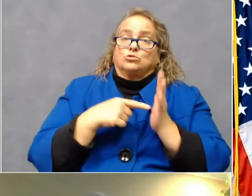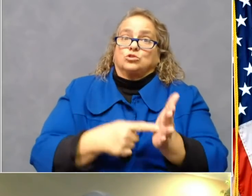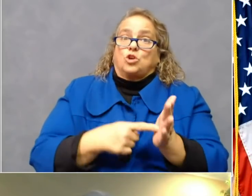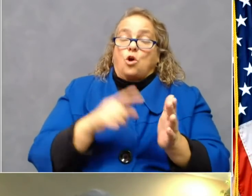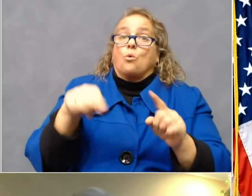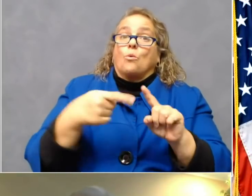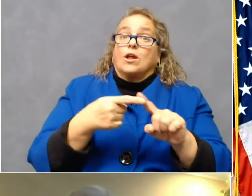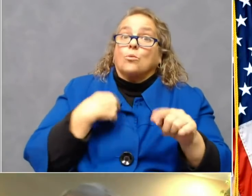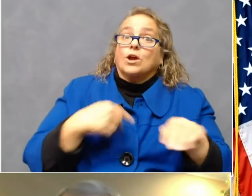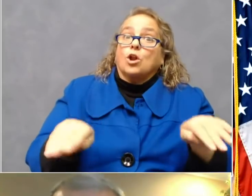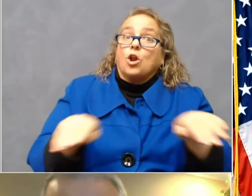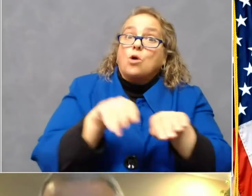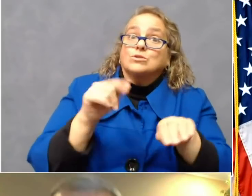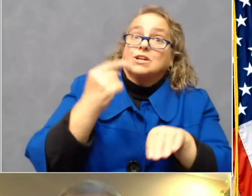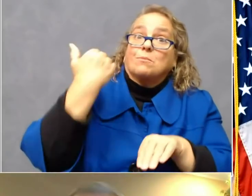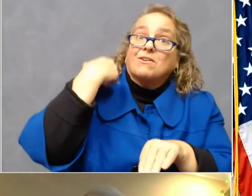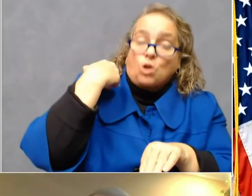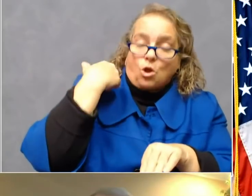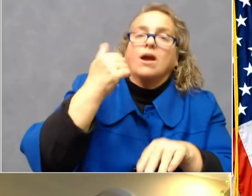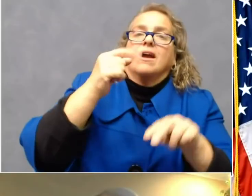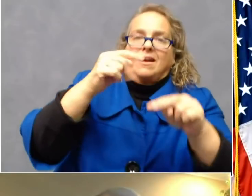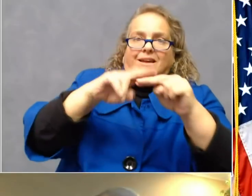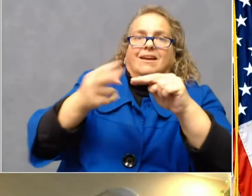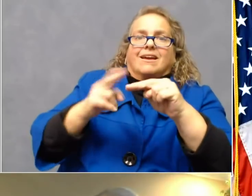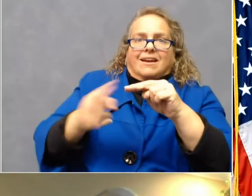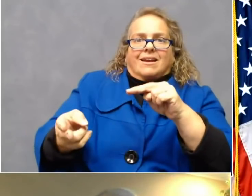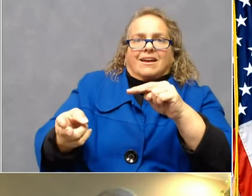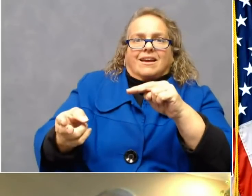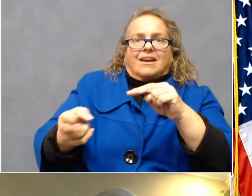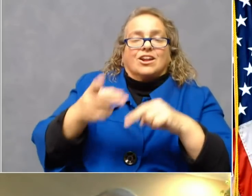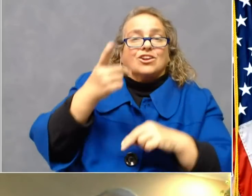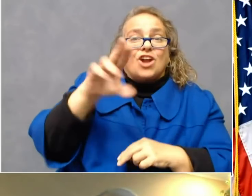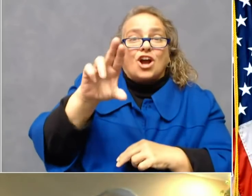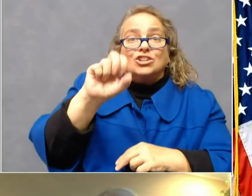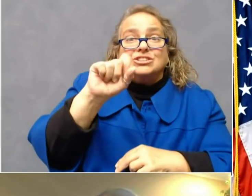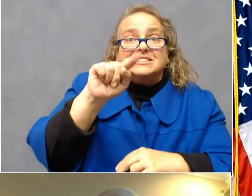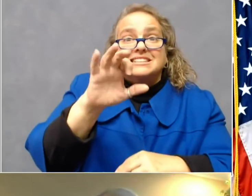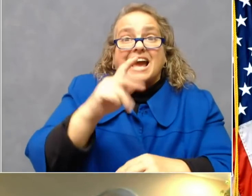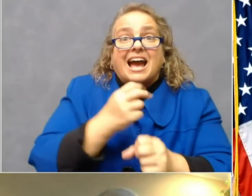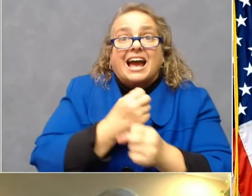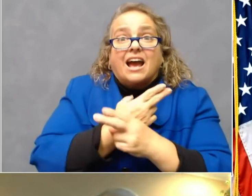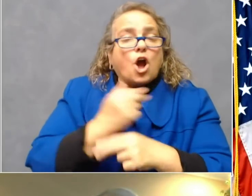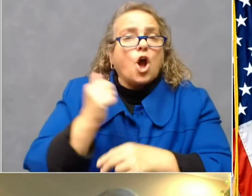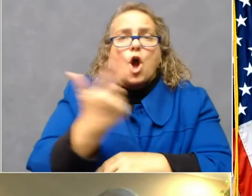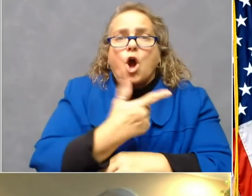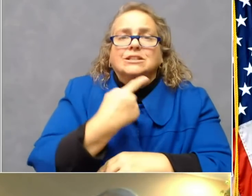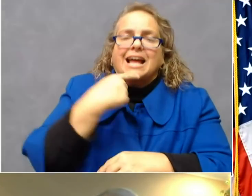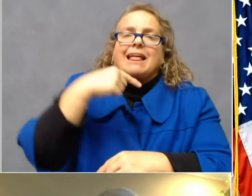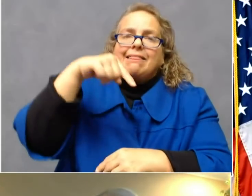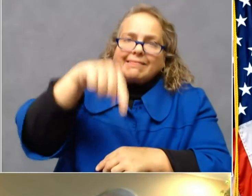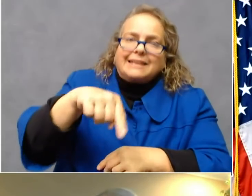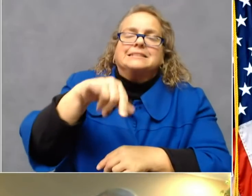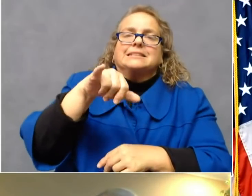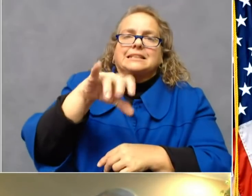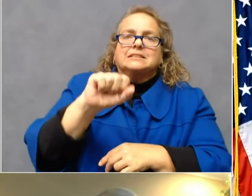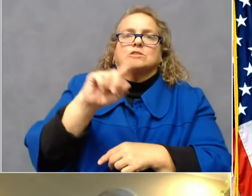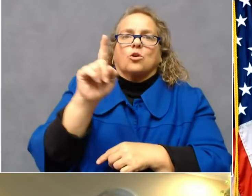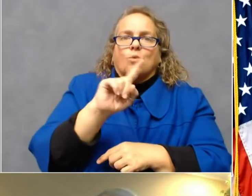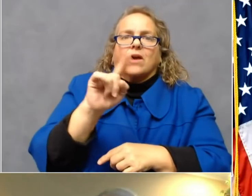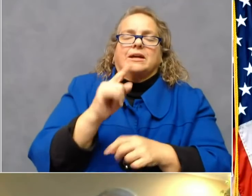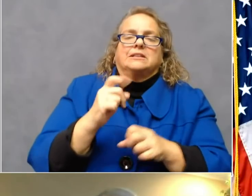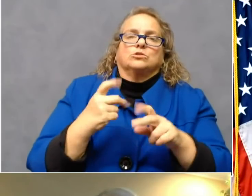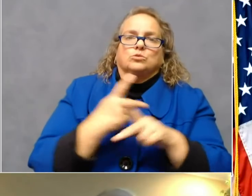one of the most concerning places. We have over 46 clusters related to restaurants in just the Barron